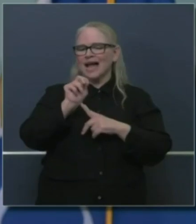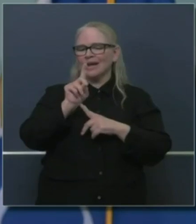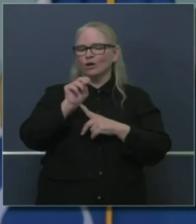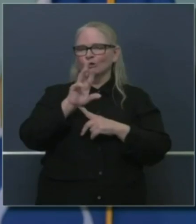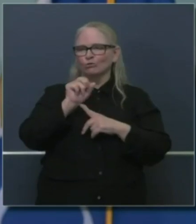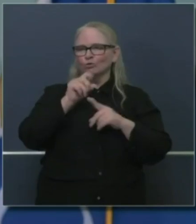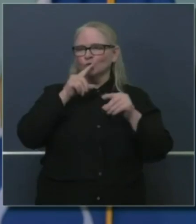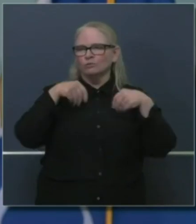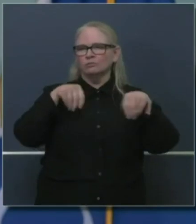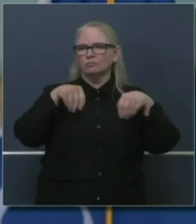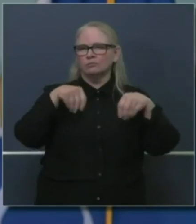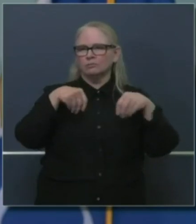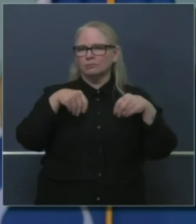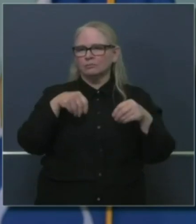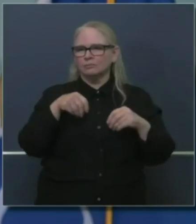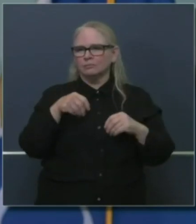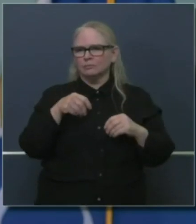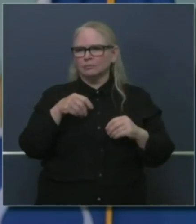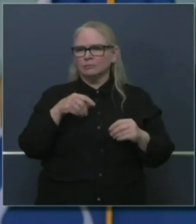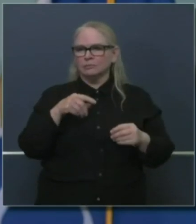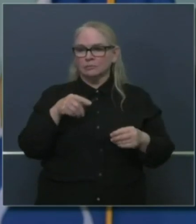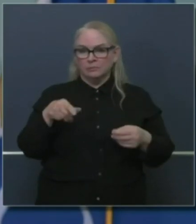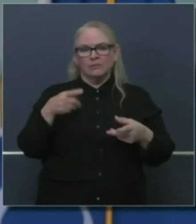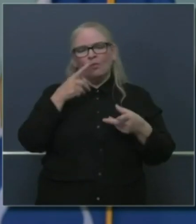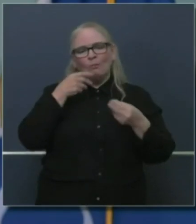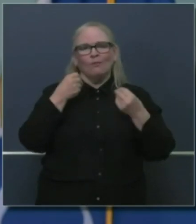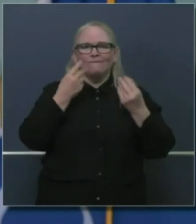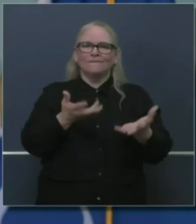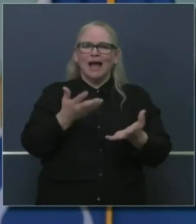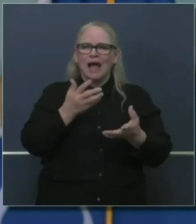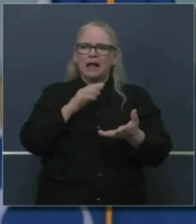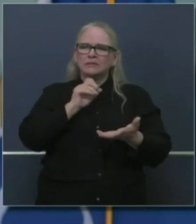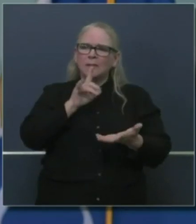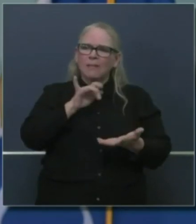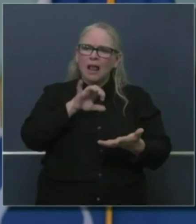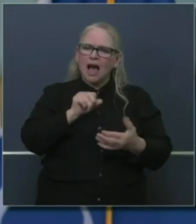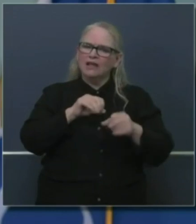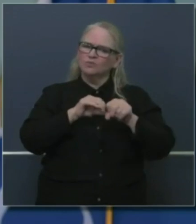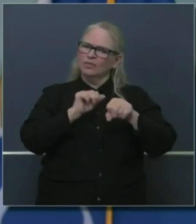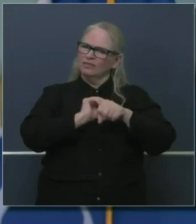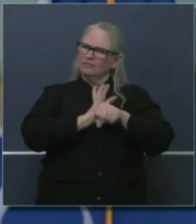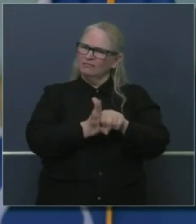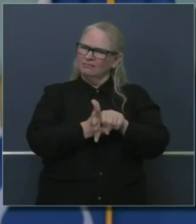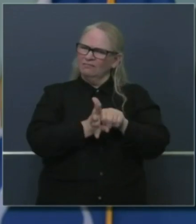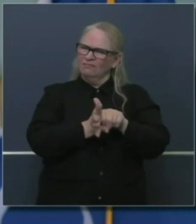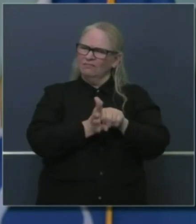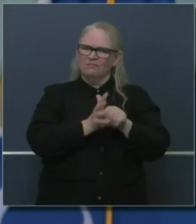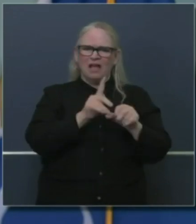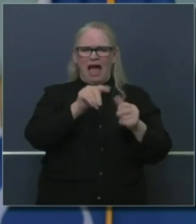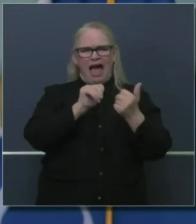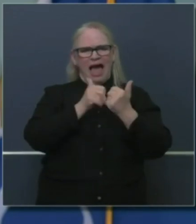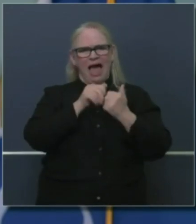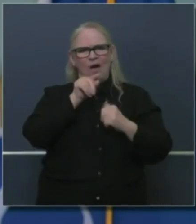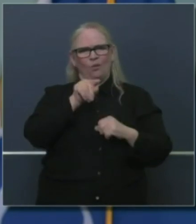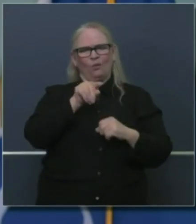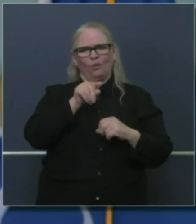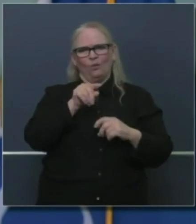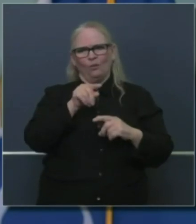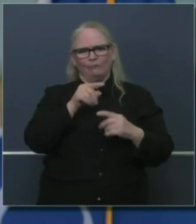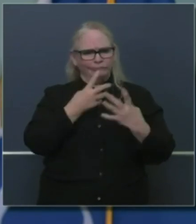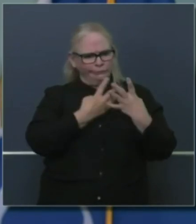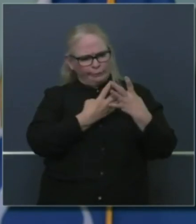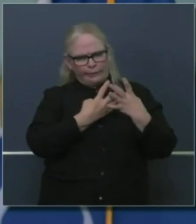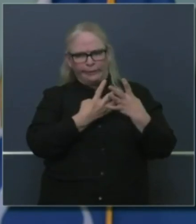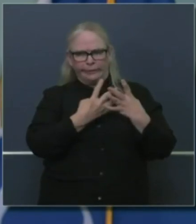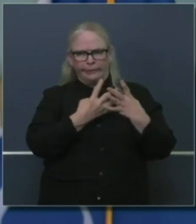services in response to the coronavirus. Will you please describe the vetting process during the pandemic emergency and how it varies